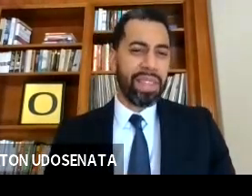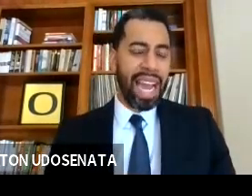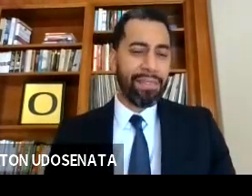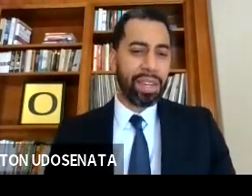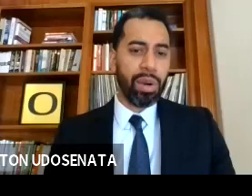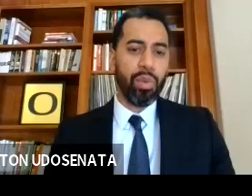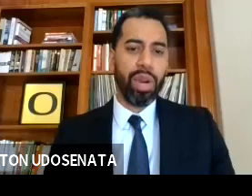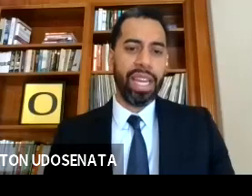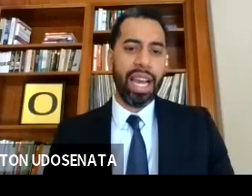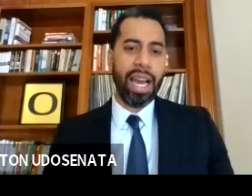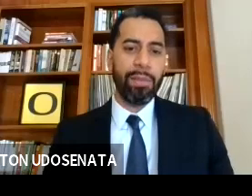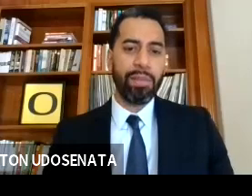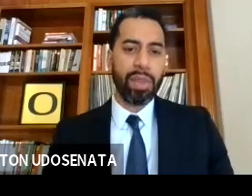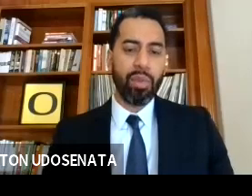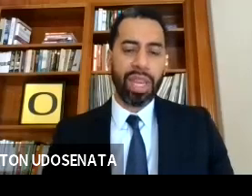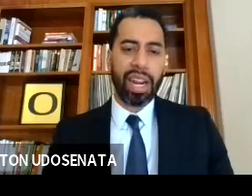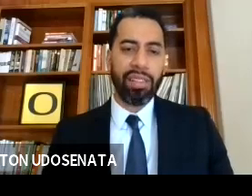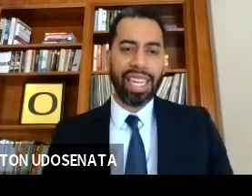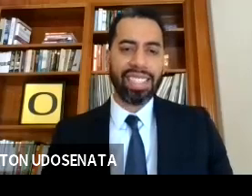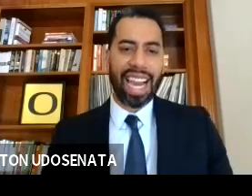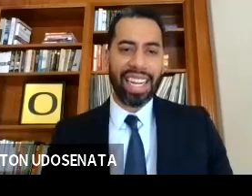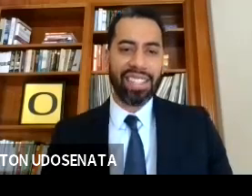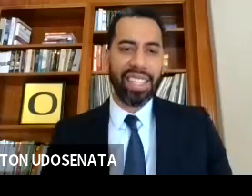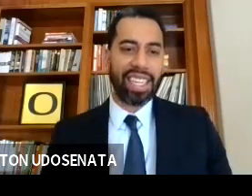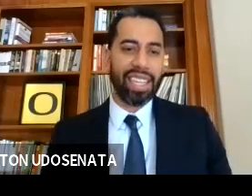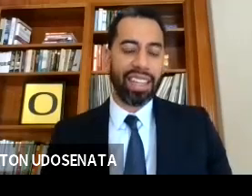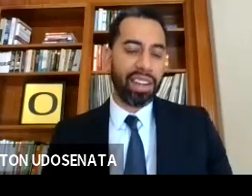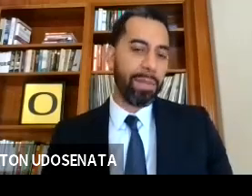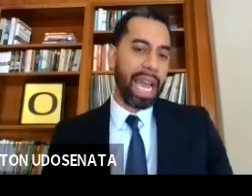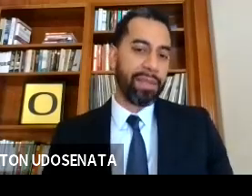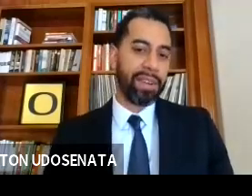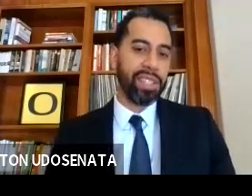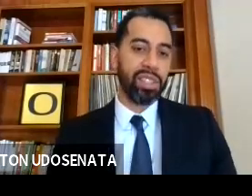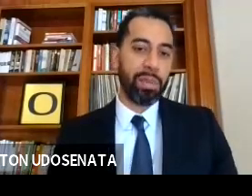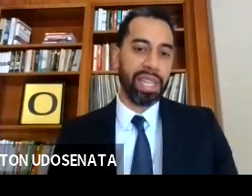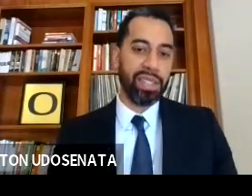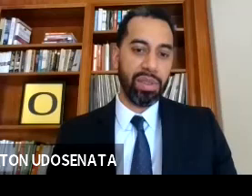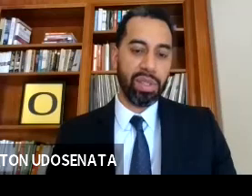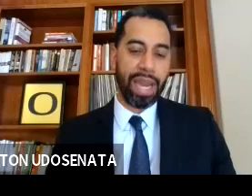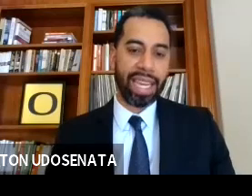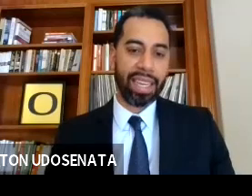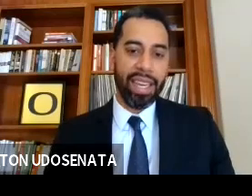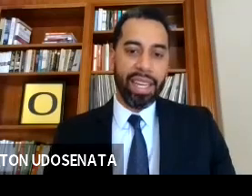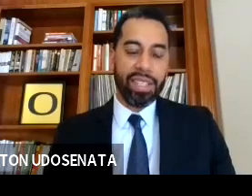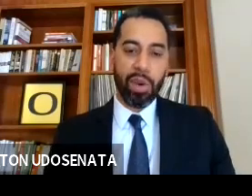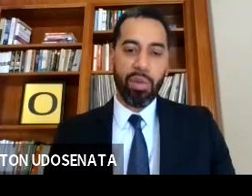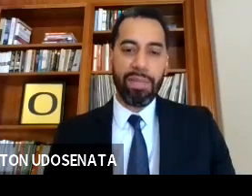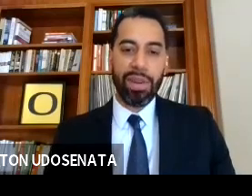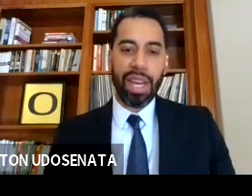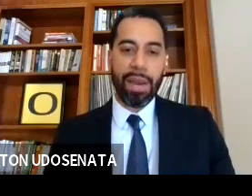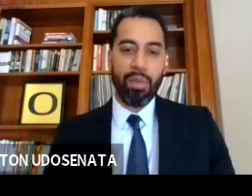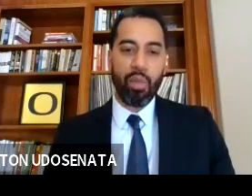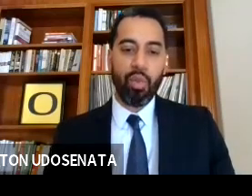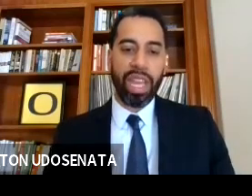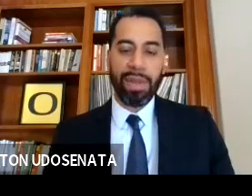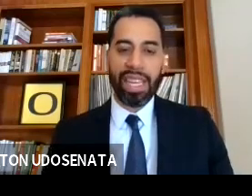maybe a month and a half ago, when we got our latest guidance that cleared a path for us to start bringing students back. So we've